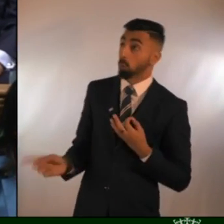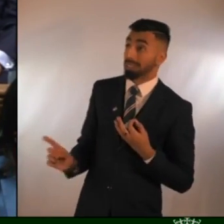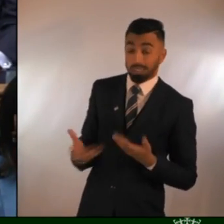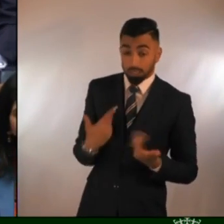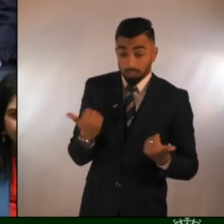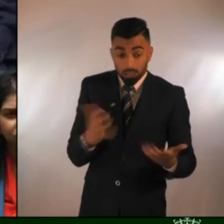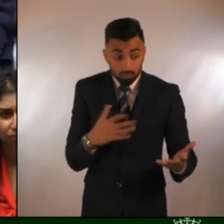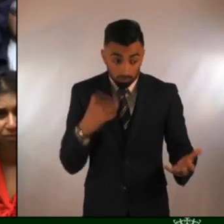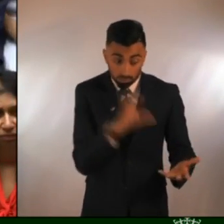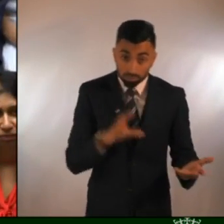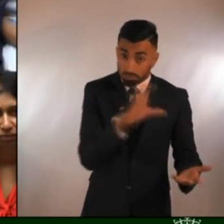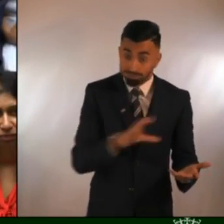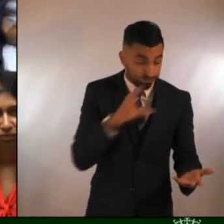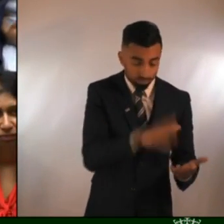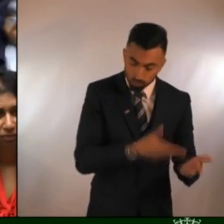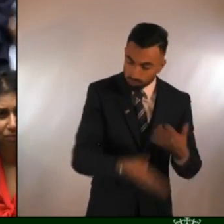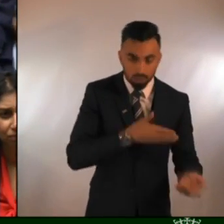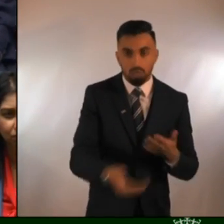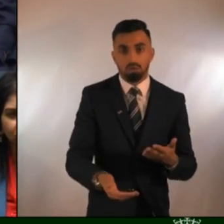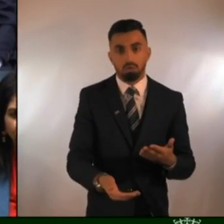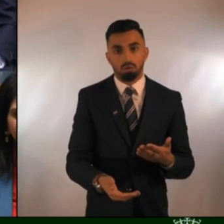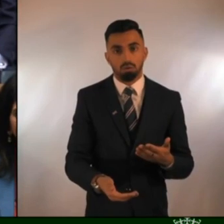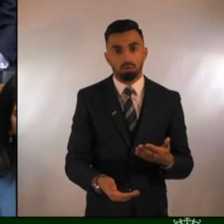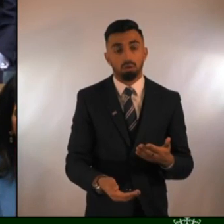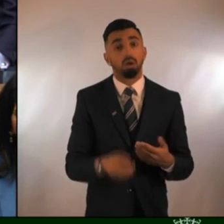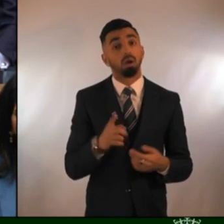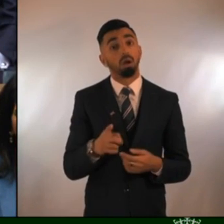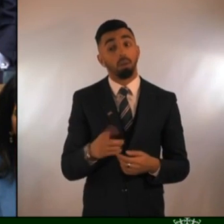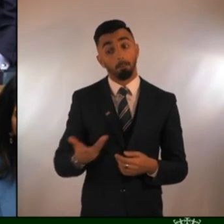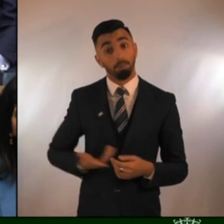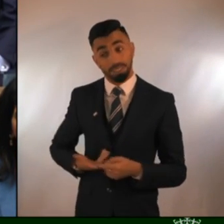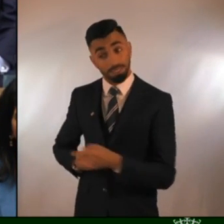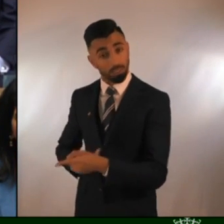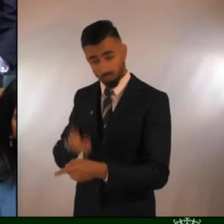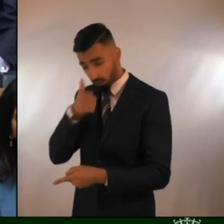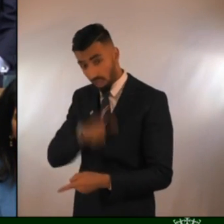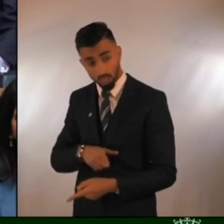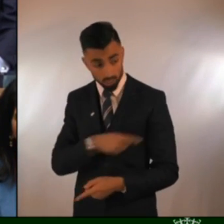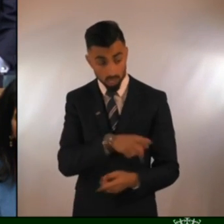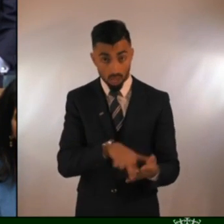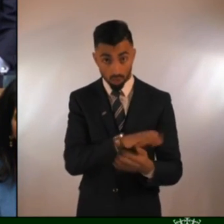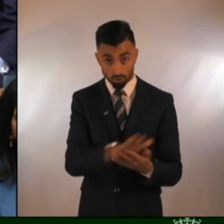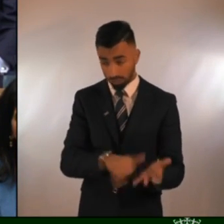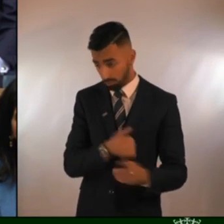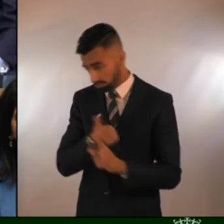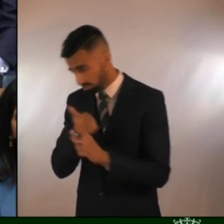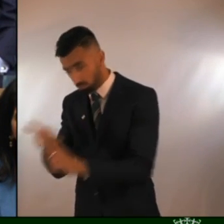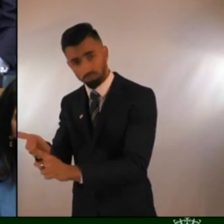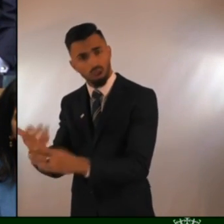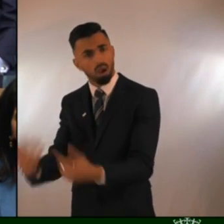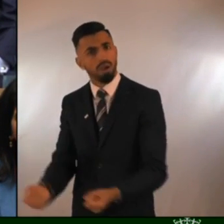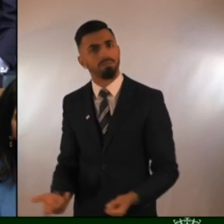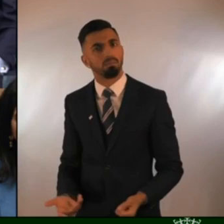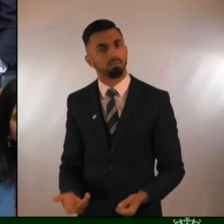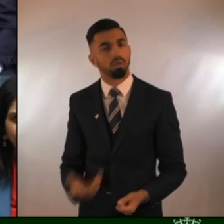we ask everyone to contribute. Business benefits from our NHS. So as promised in our manifesto, the corporation tax